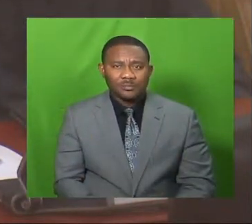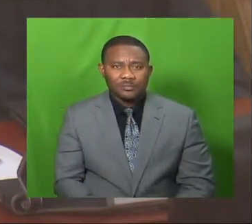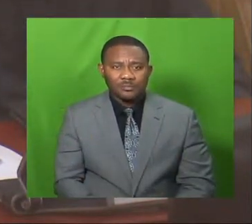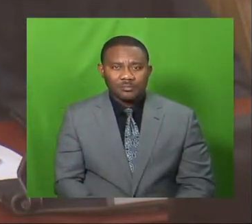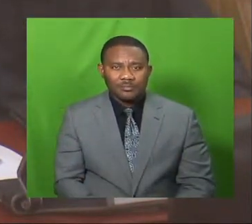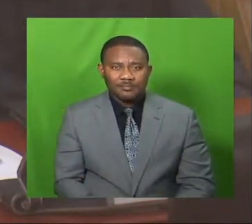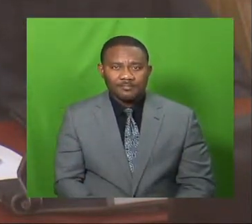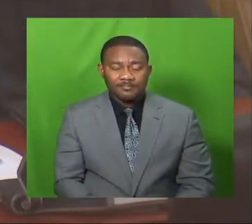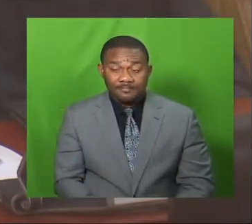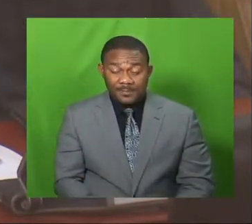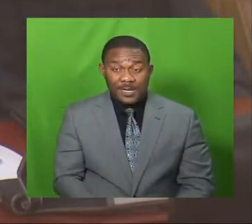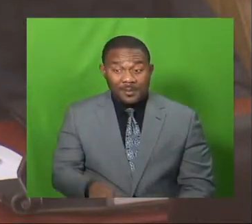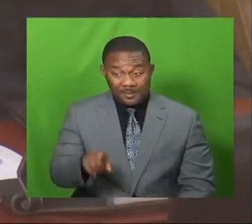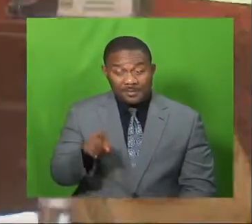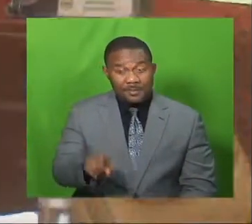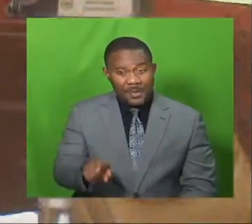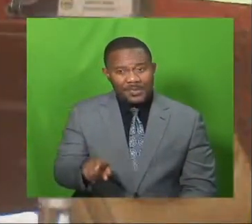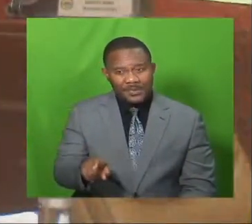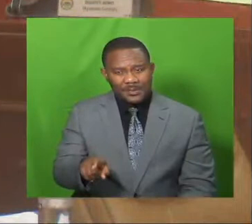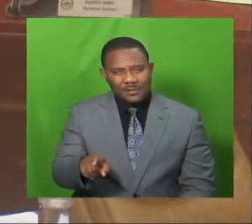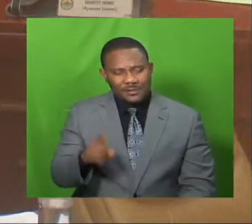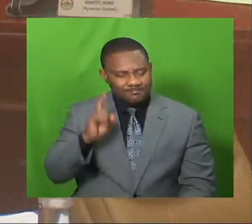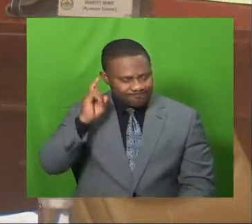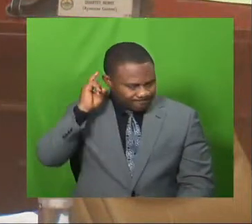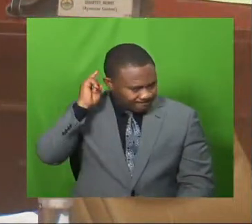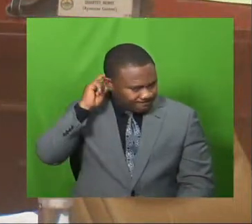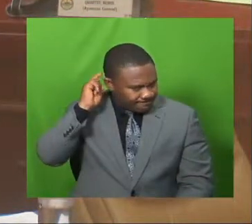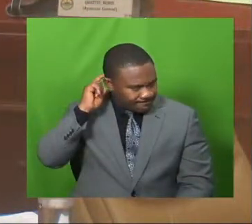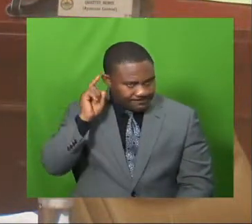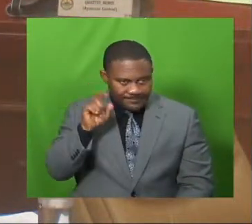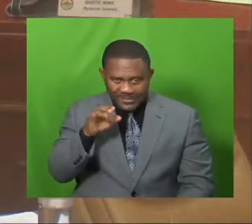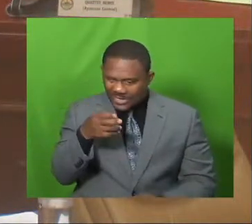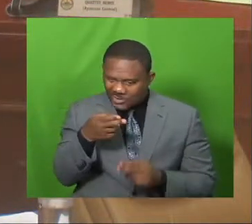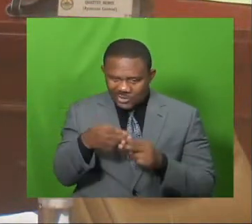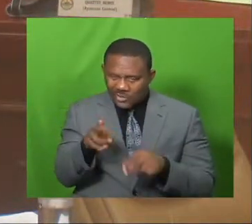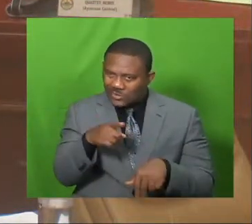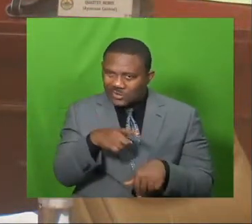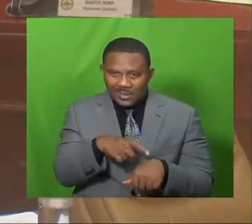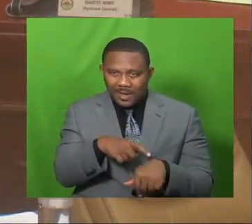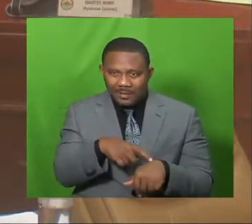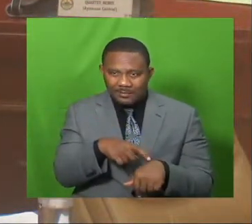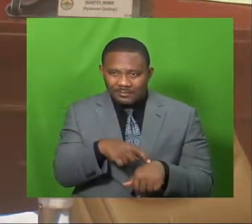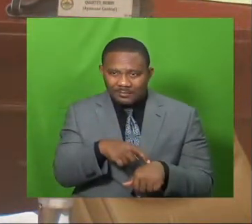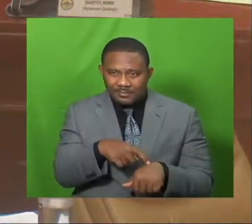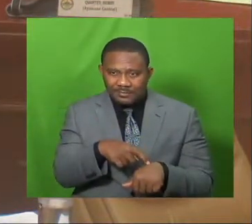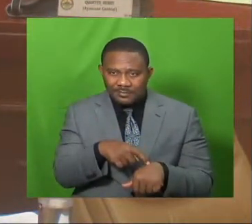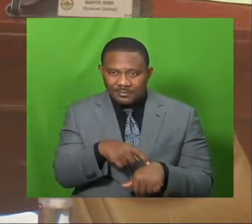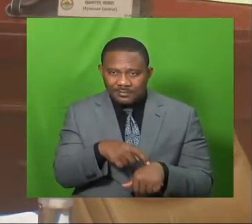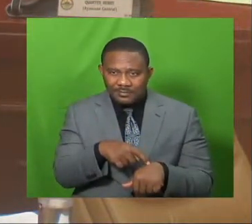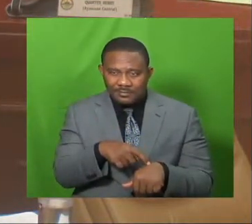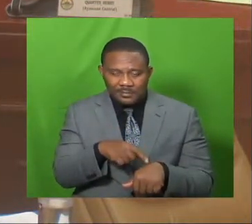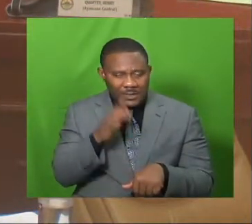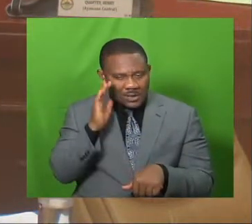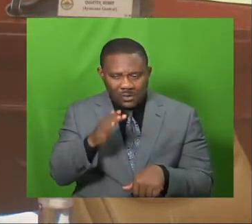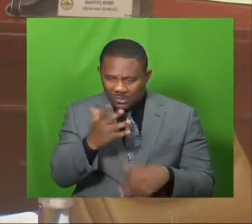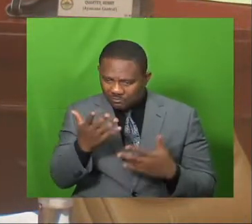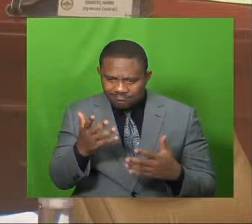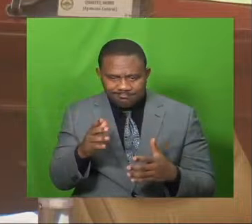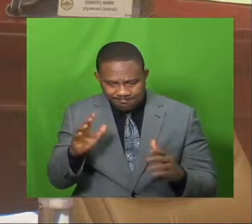and be very rest assured that this is for a season and that this great nation will bounce